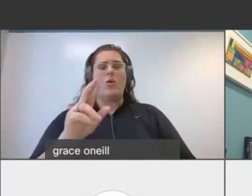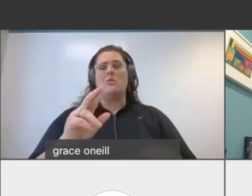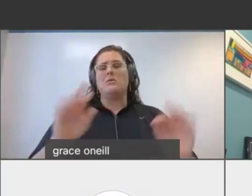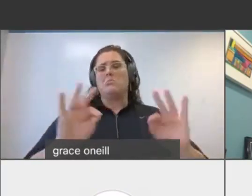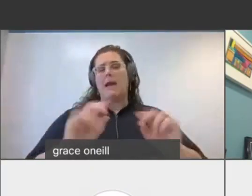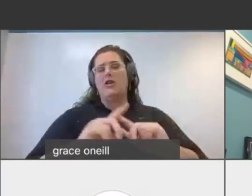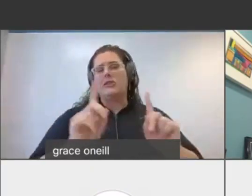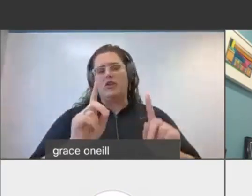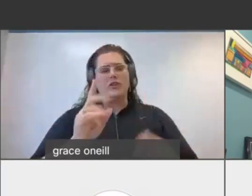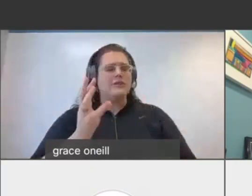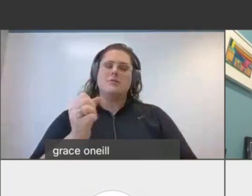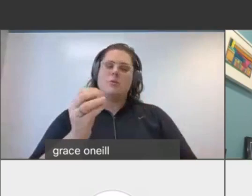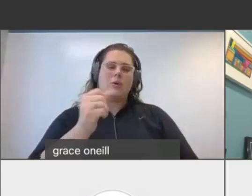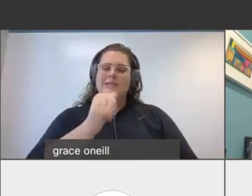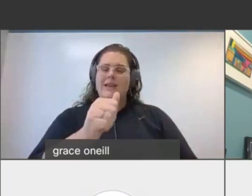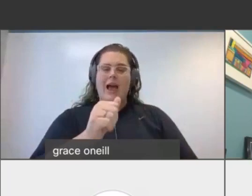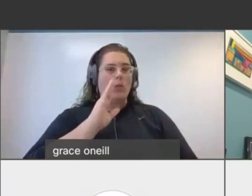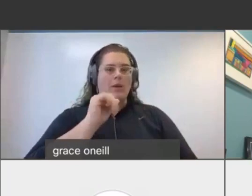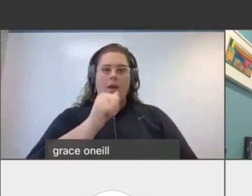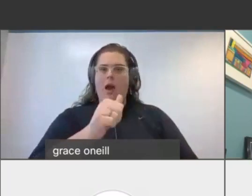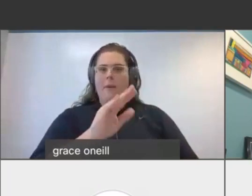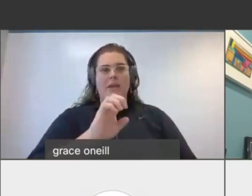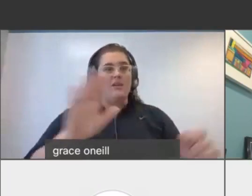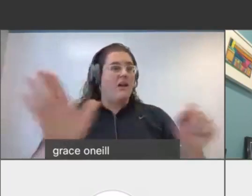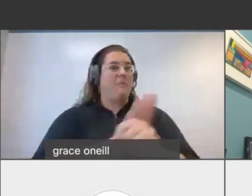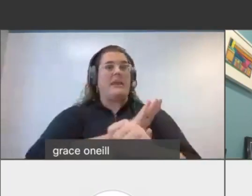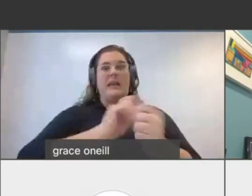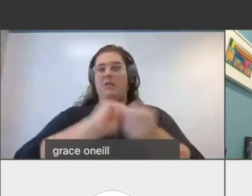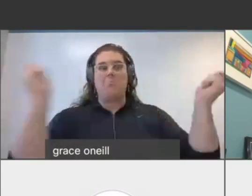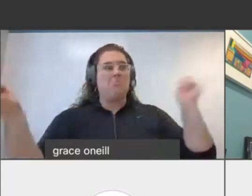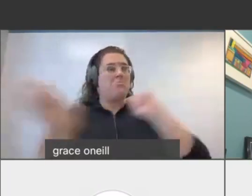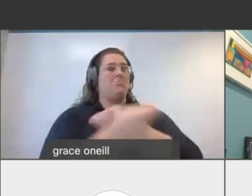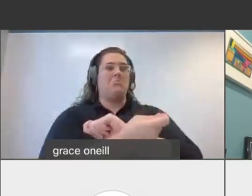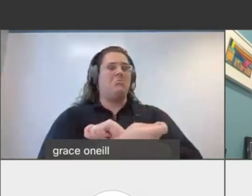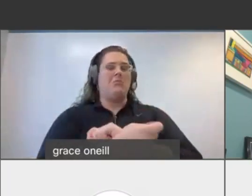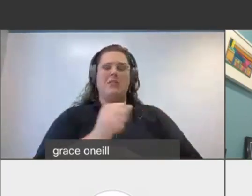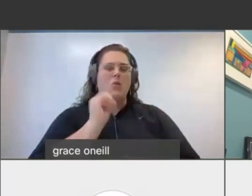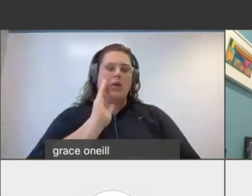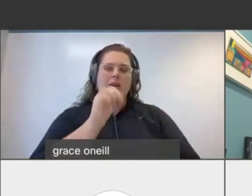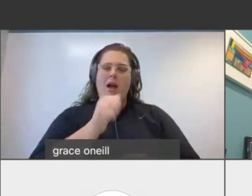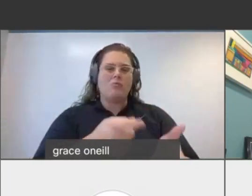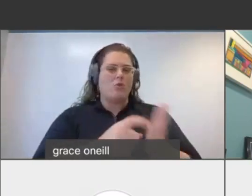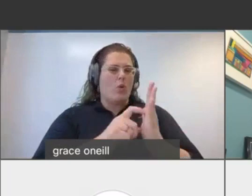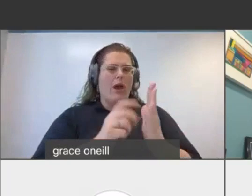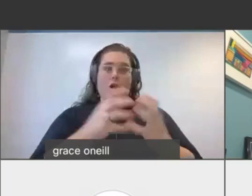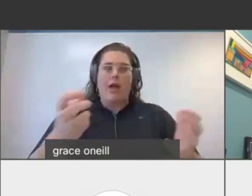be something that will require a strong kind of learning curve. So that's kind of the first part of